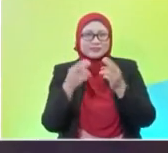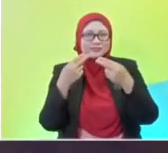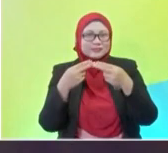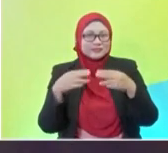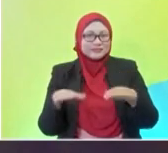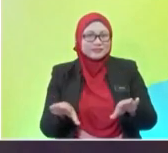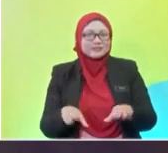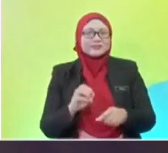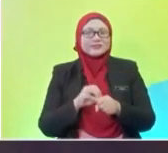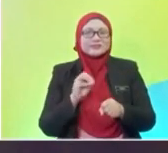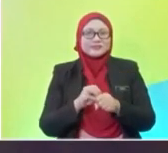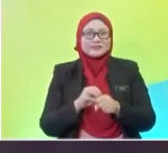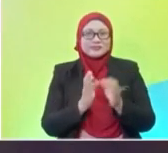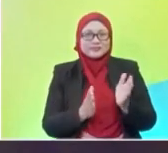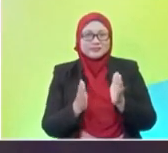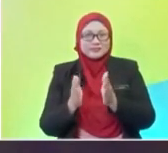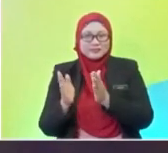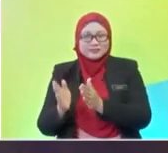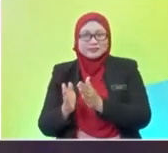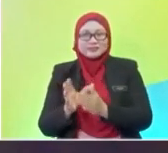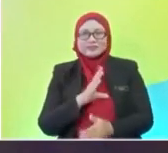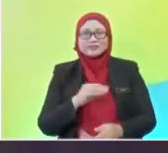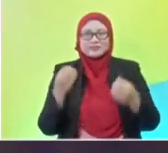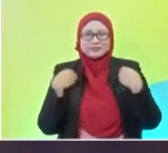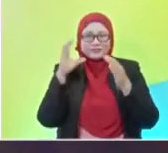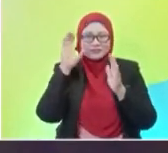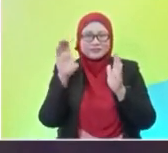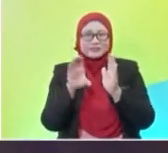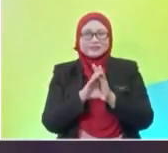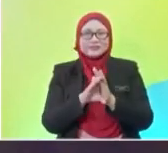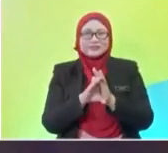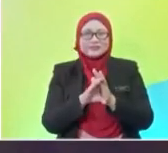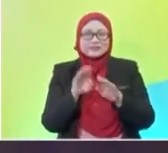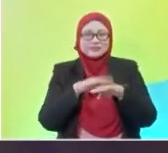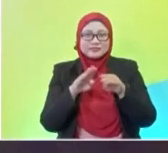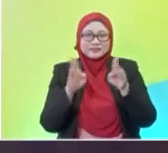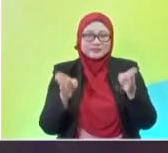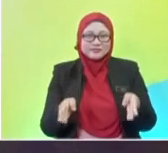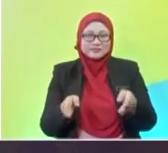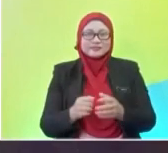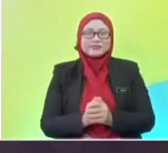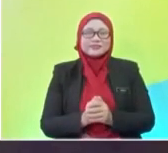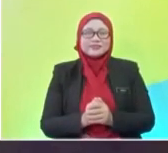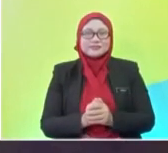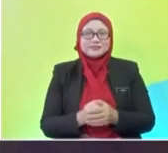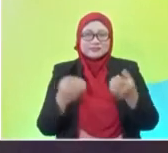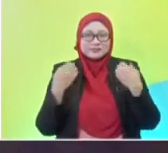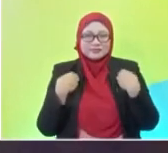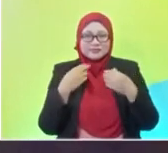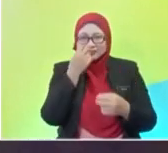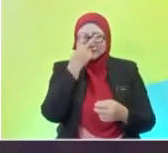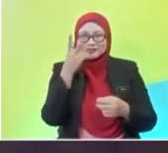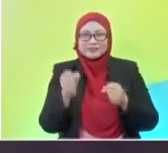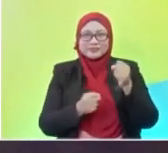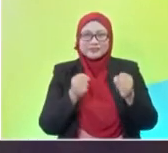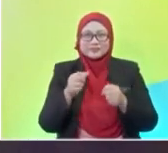the sequence. And I have the pictures here. Okay. We got a boy running. Yes, boy